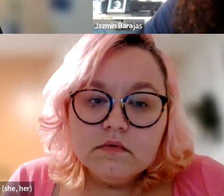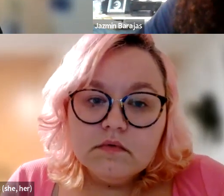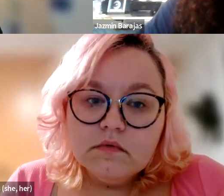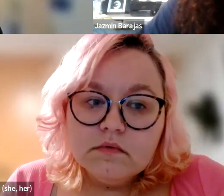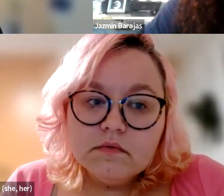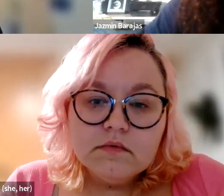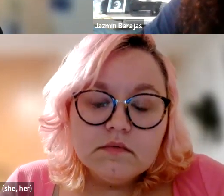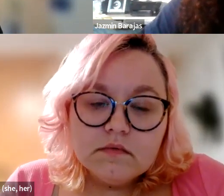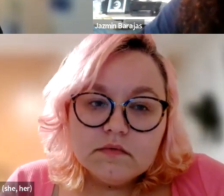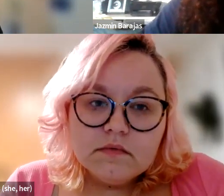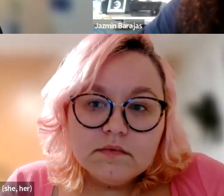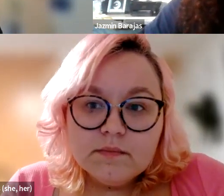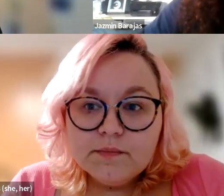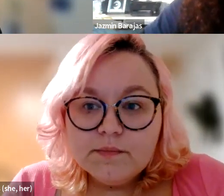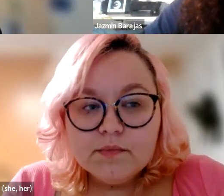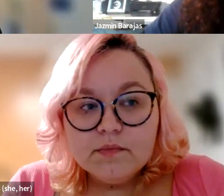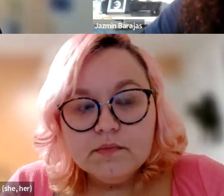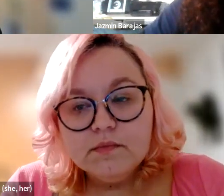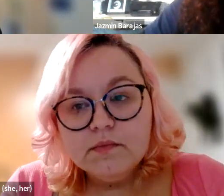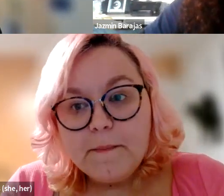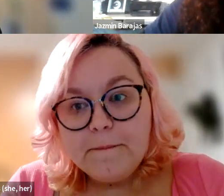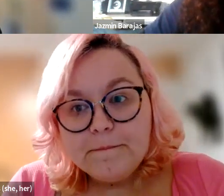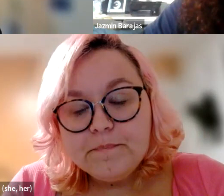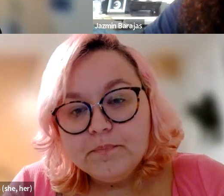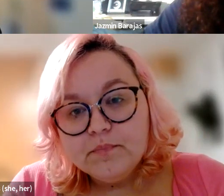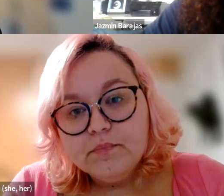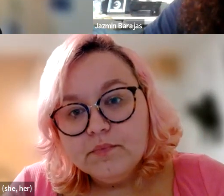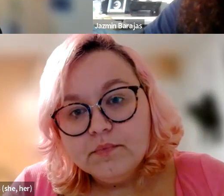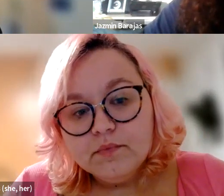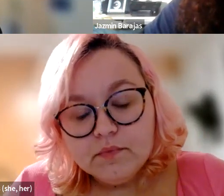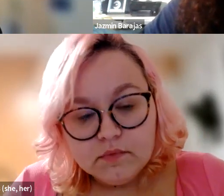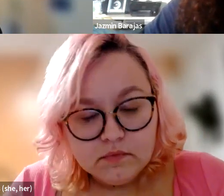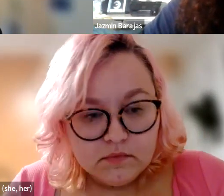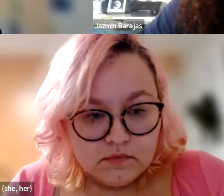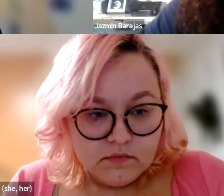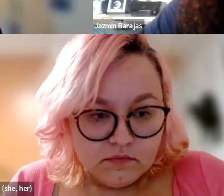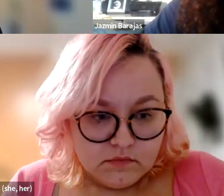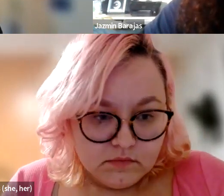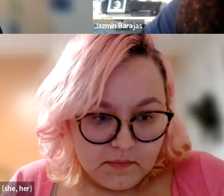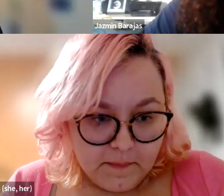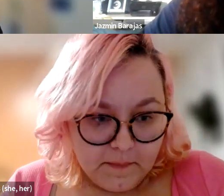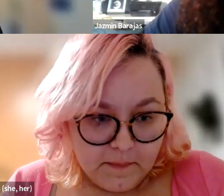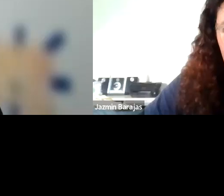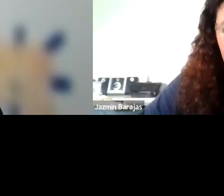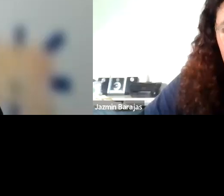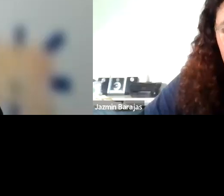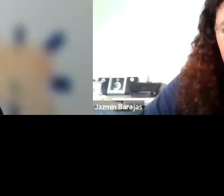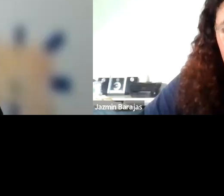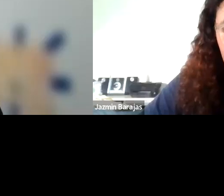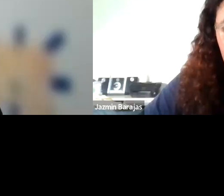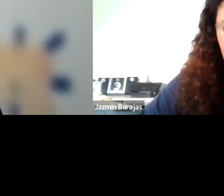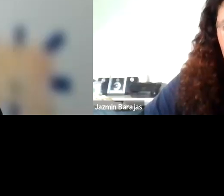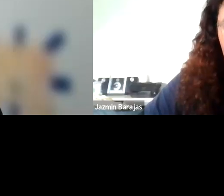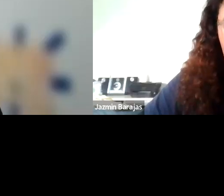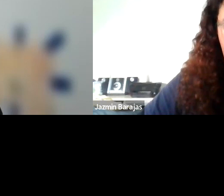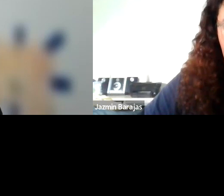recibí pública pues haya sido, vamos a decir, muy tranquila. So, so that makes the education that I have